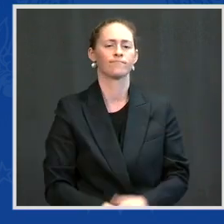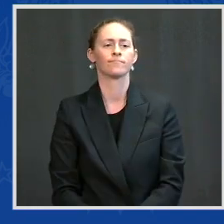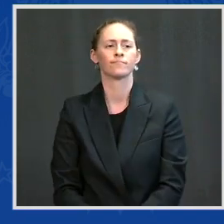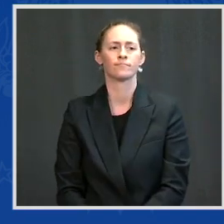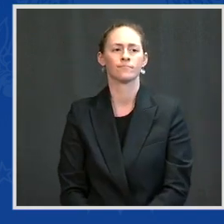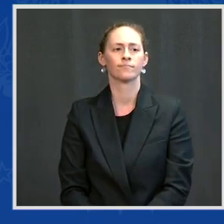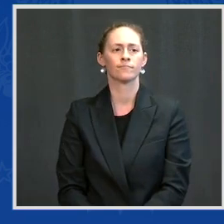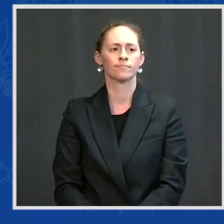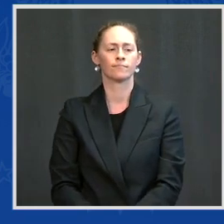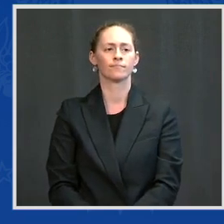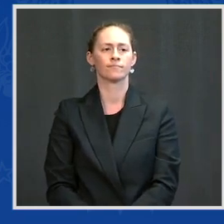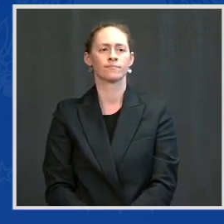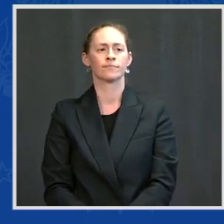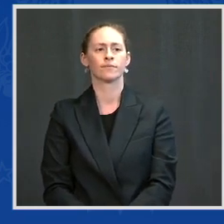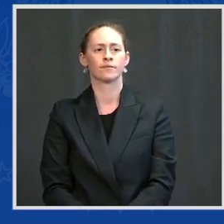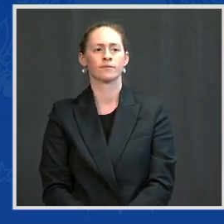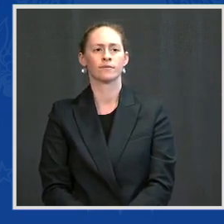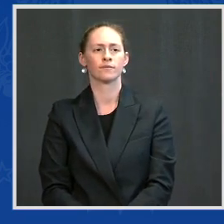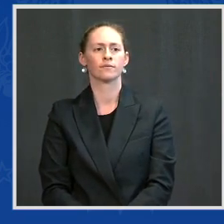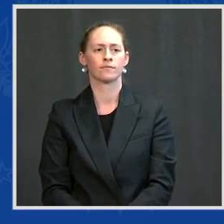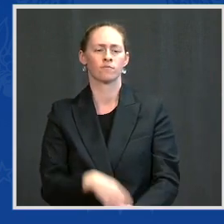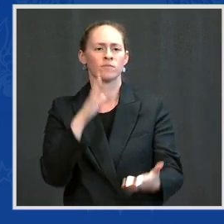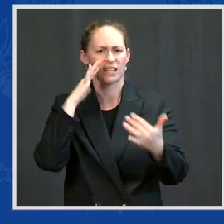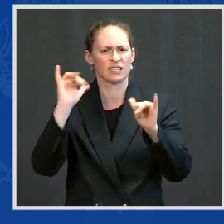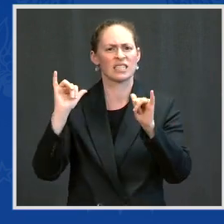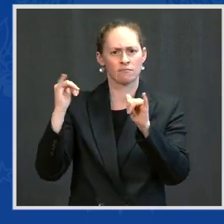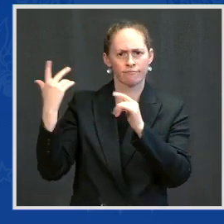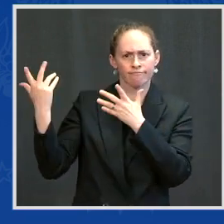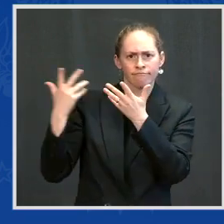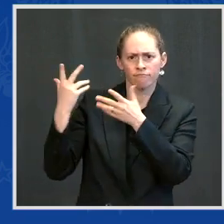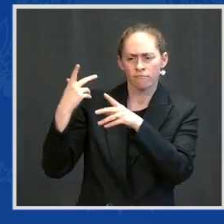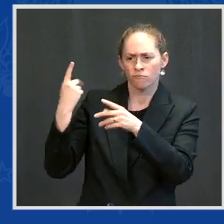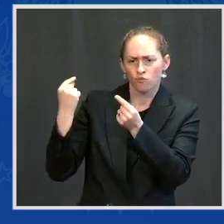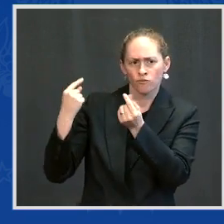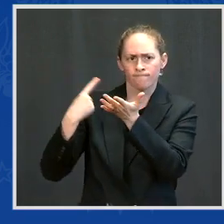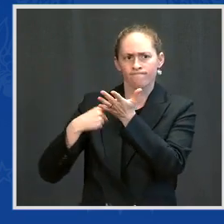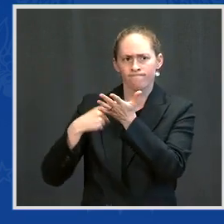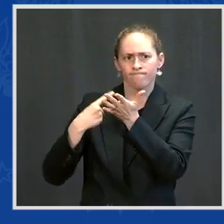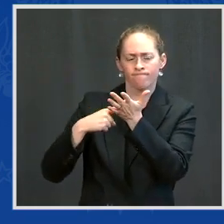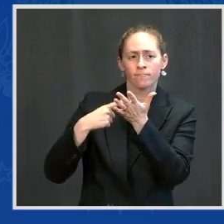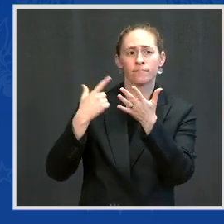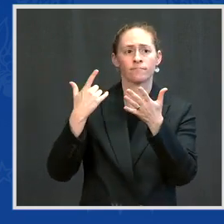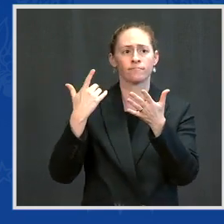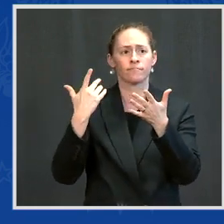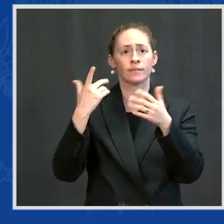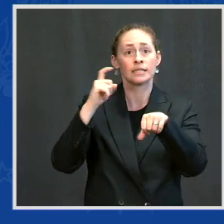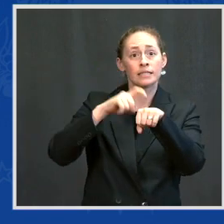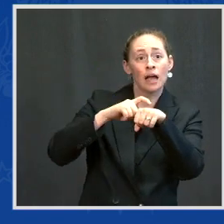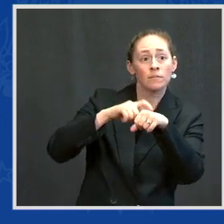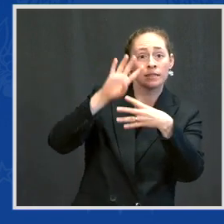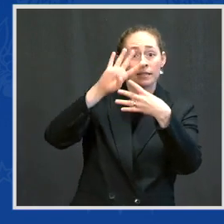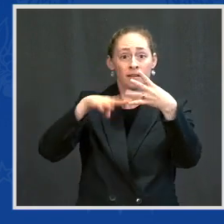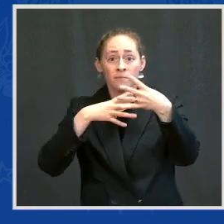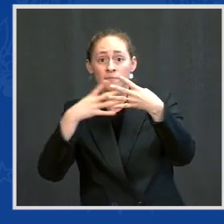to work forward on this. And in terms of the timeline for the denuclearization of the Korean